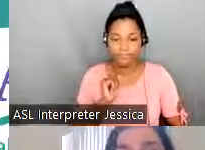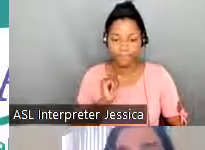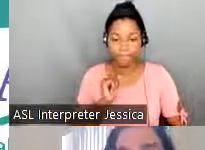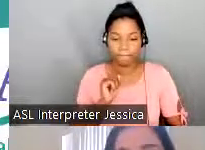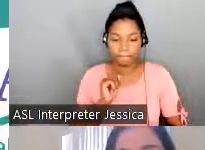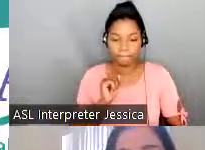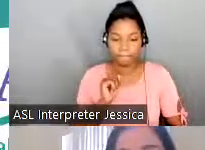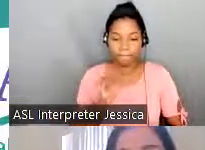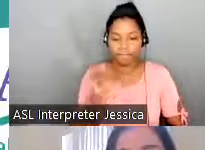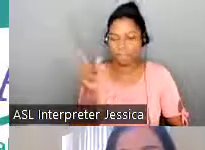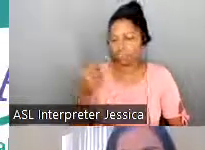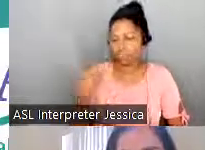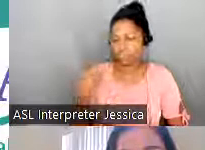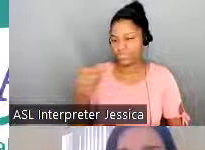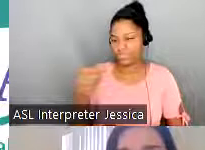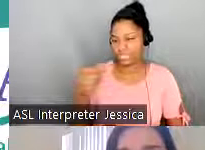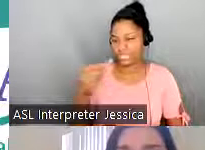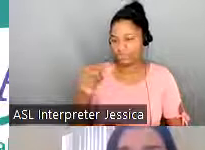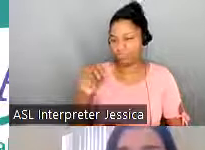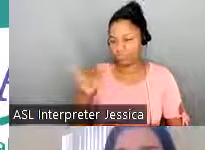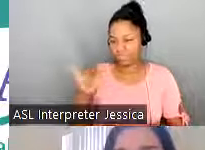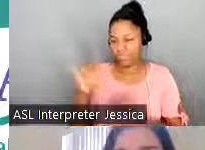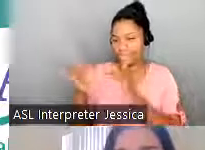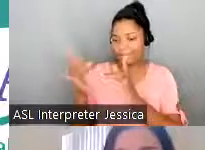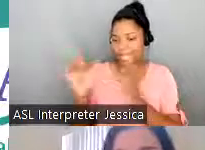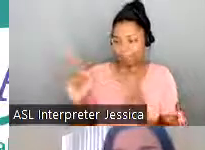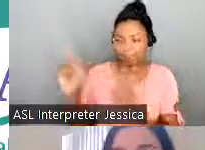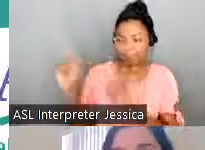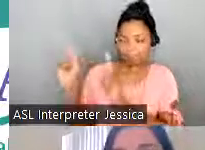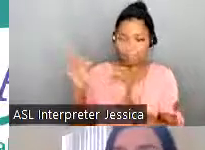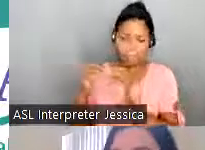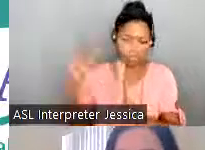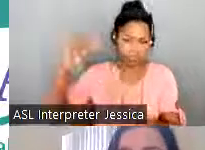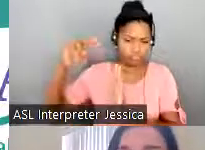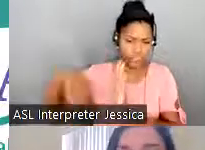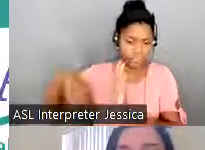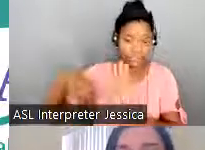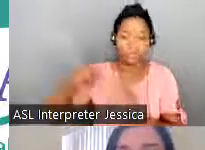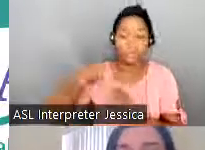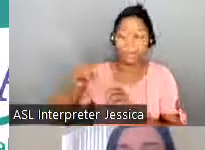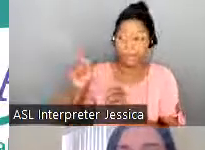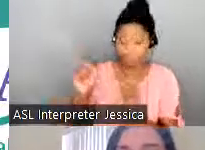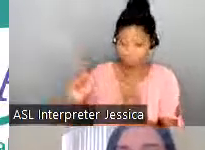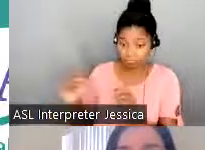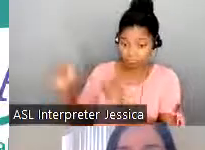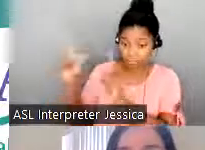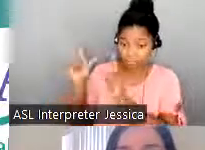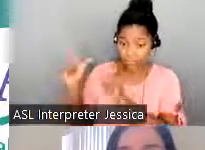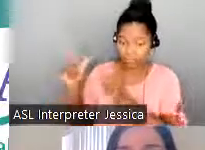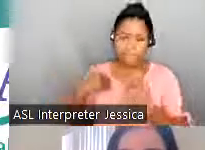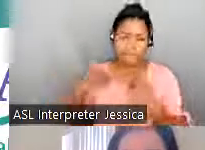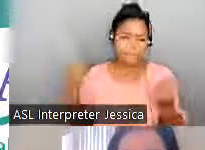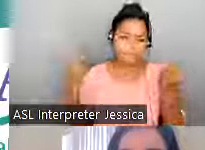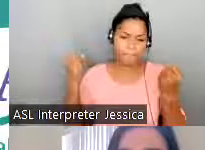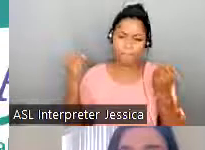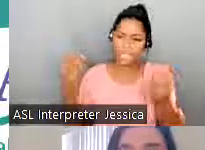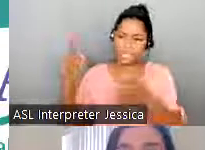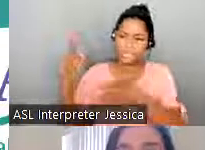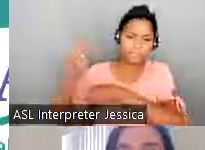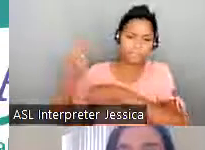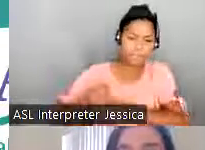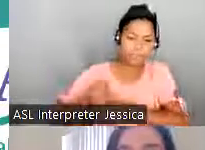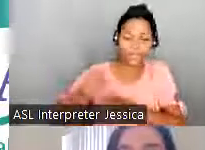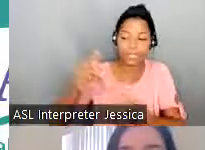www.engagingolderadults.org/hub to read more about the featured programs. But within the hub, there's all these program summaries that include a program